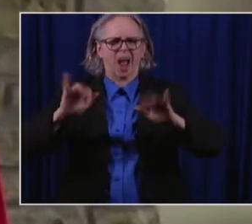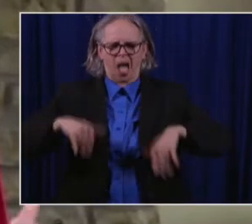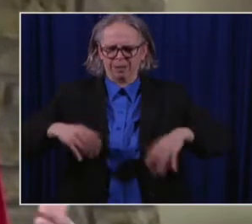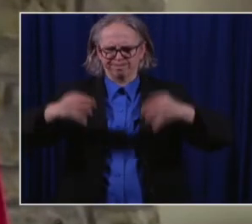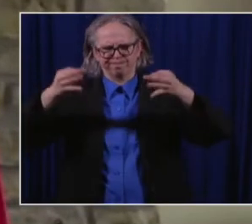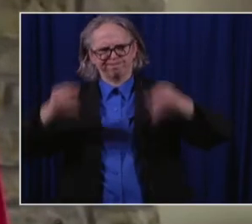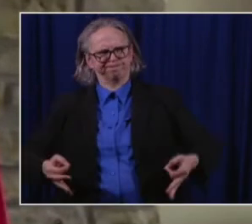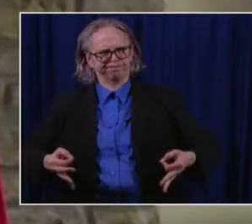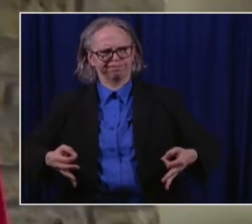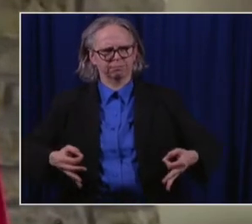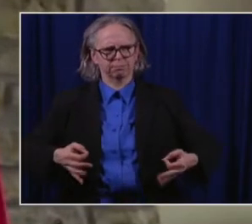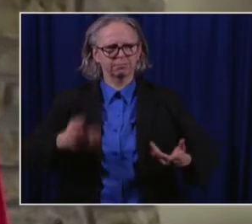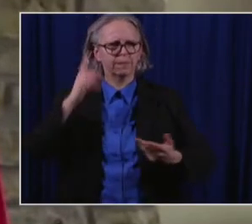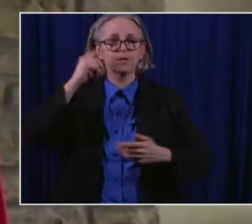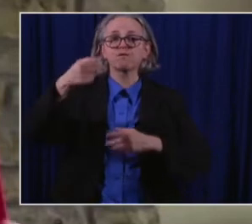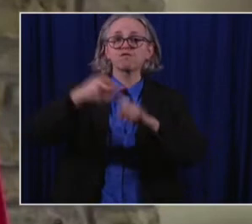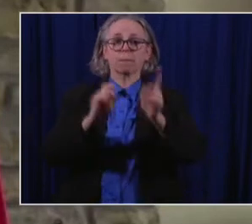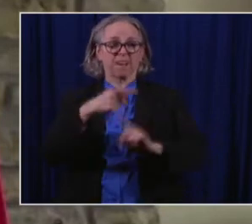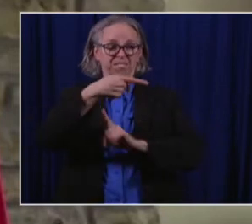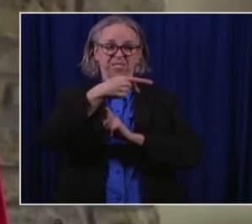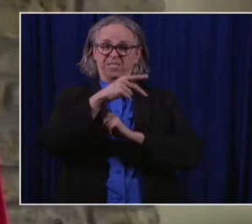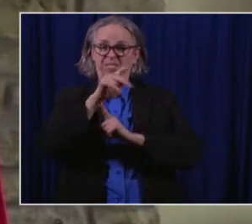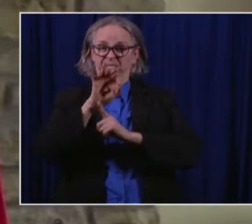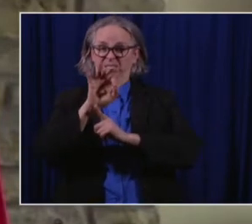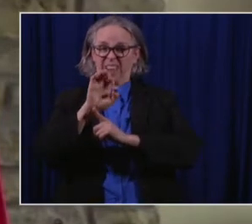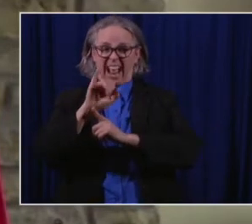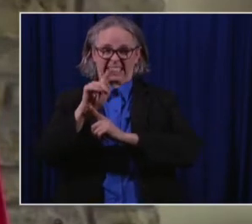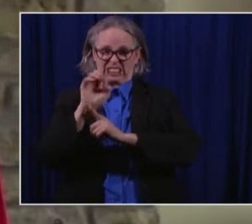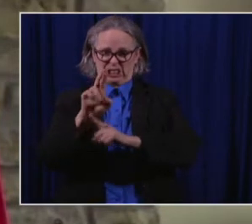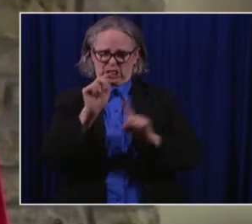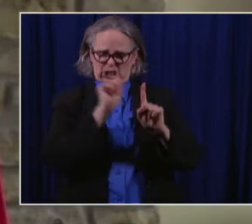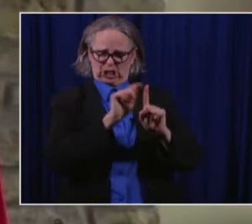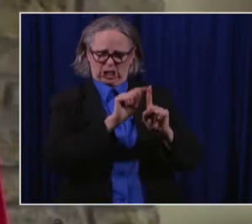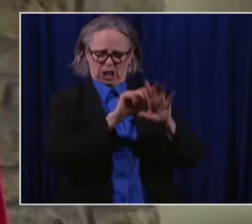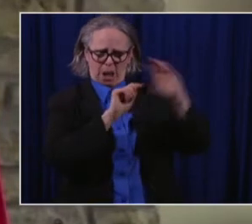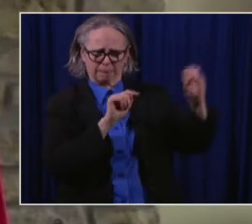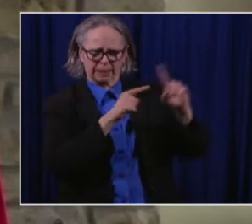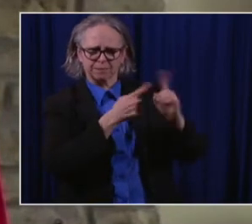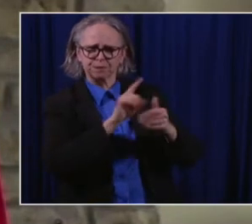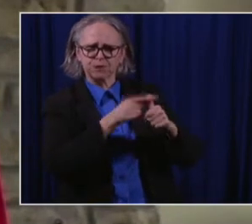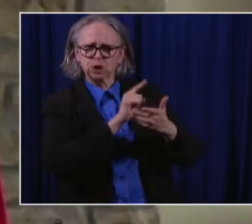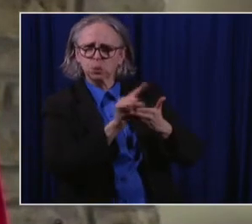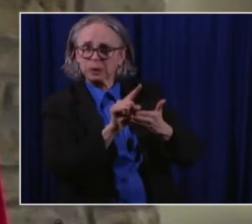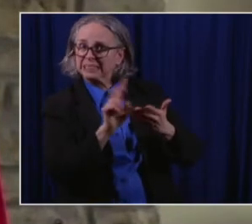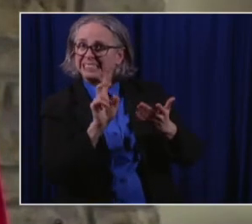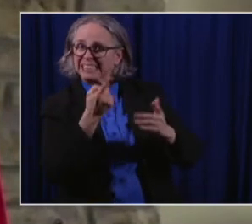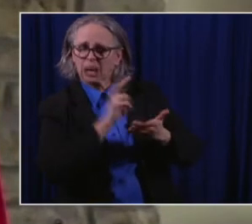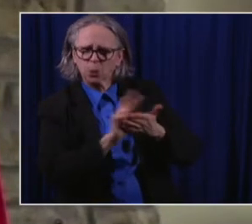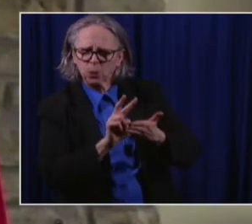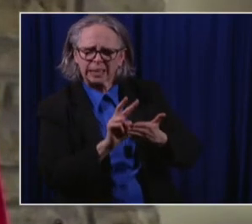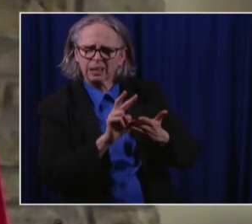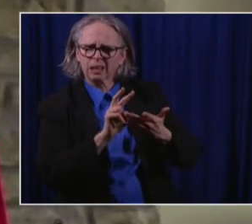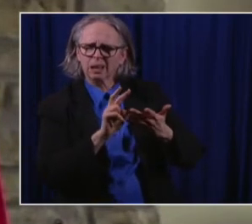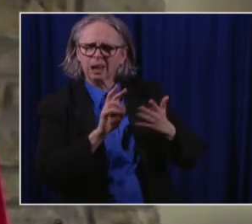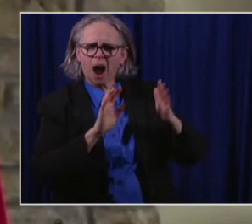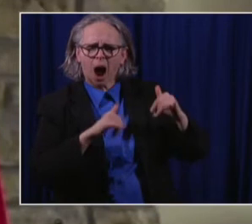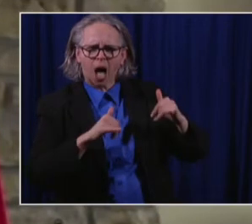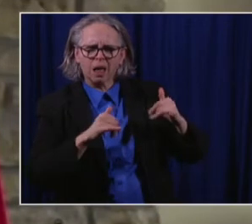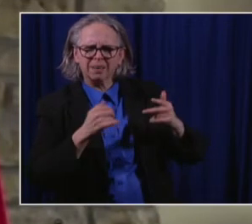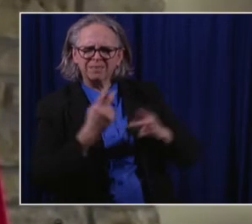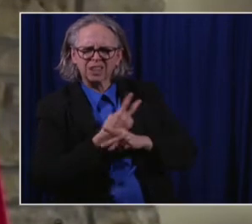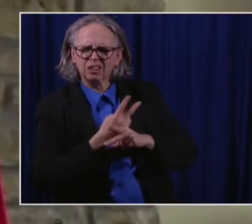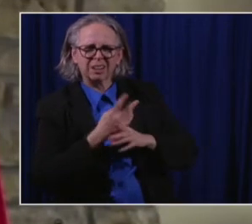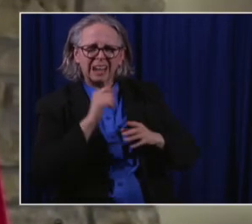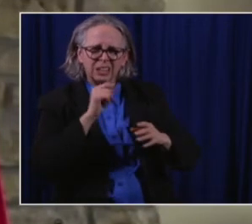second week and the third week. We didn't have those before, and we're trying to confirm those today, and we hope we have something